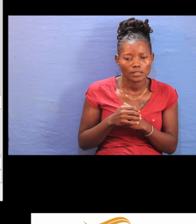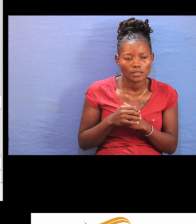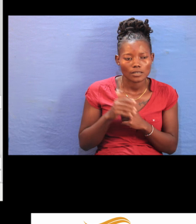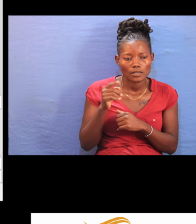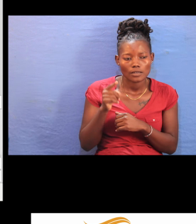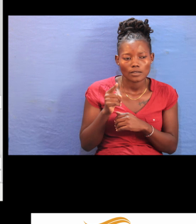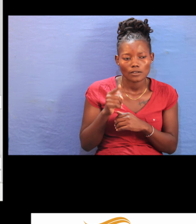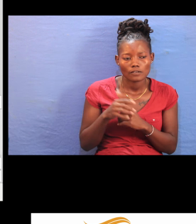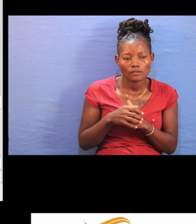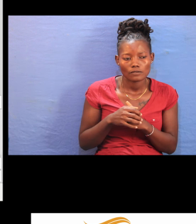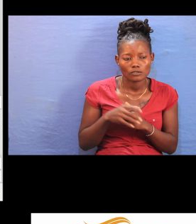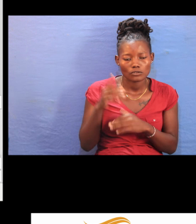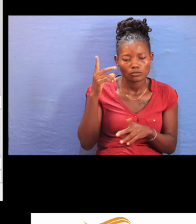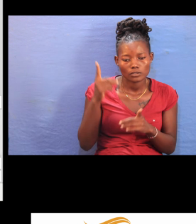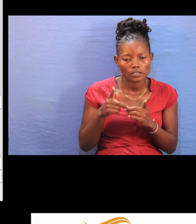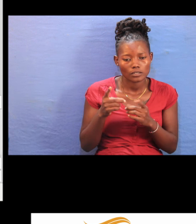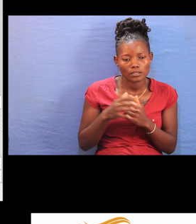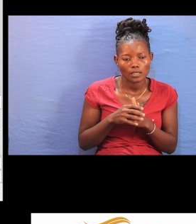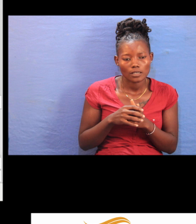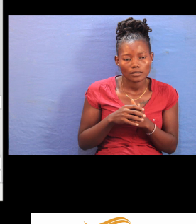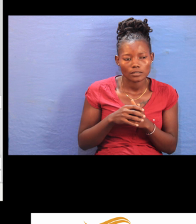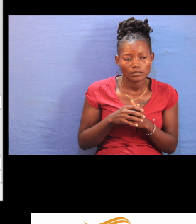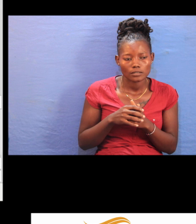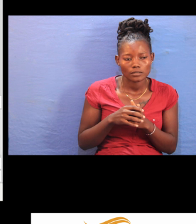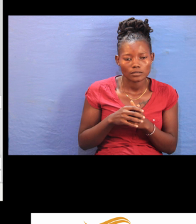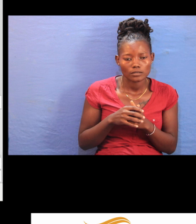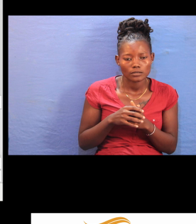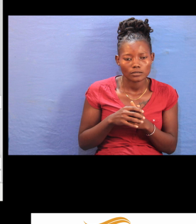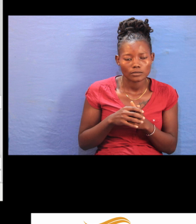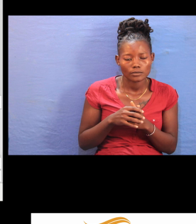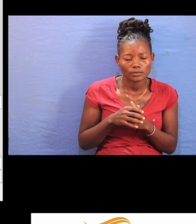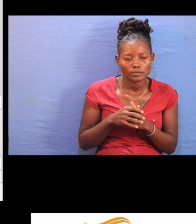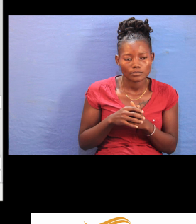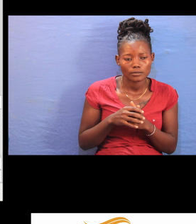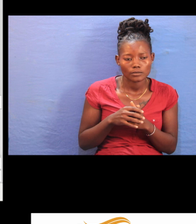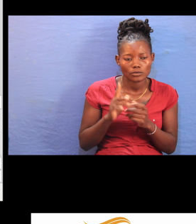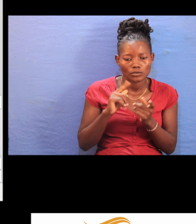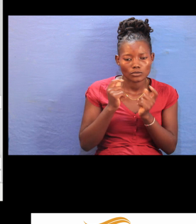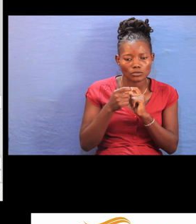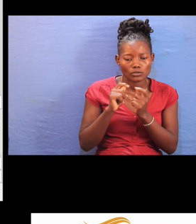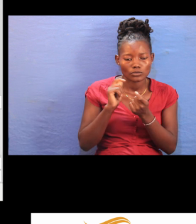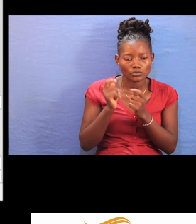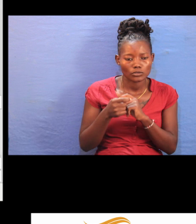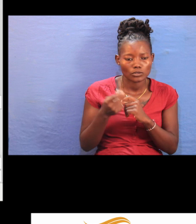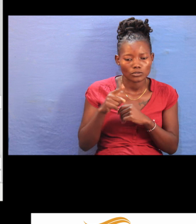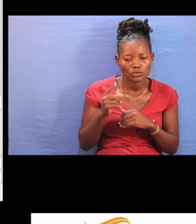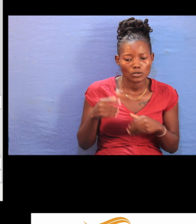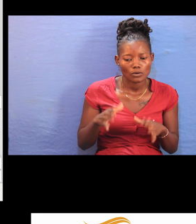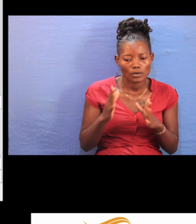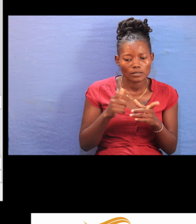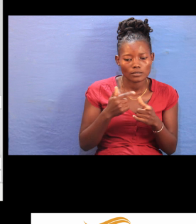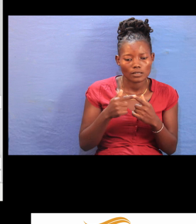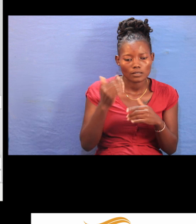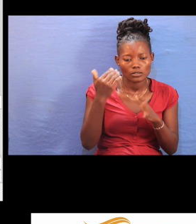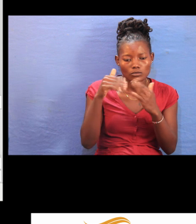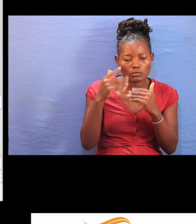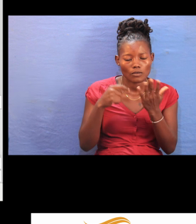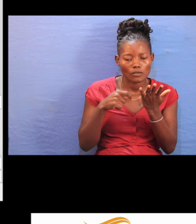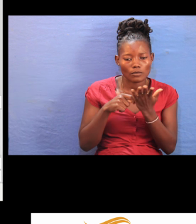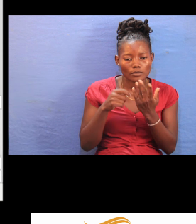overcome this bad technique or a technique you're trying to change, and you perform technically